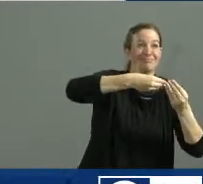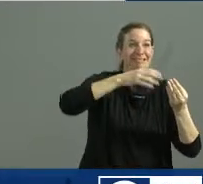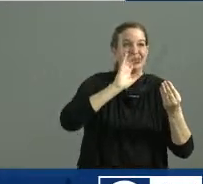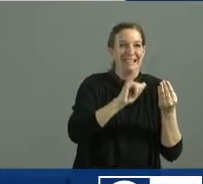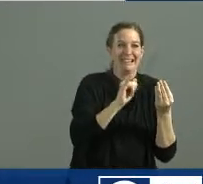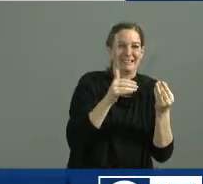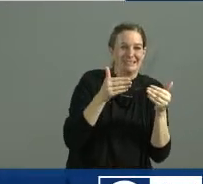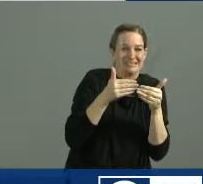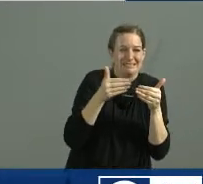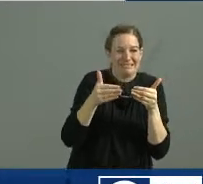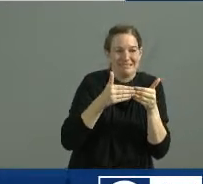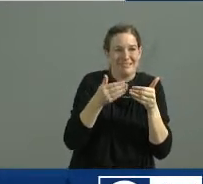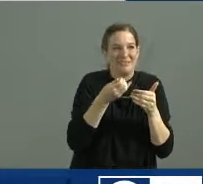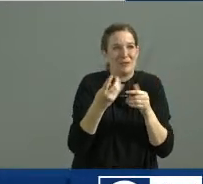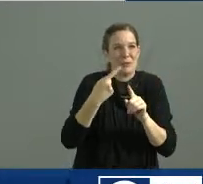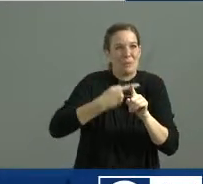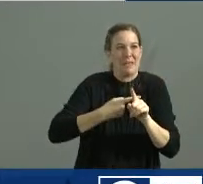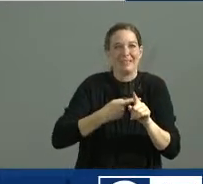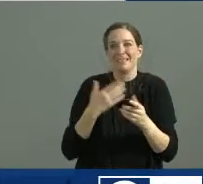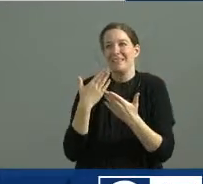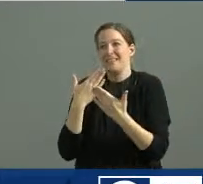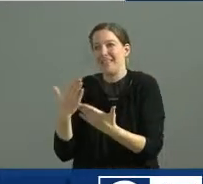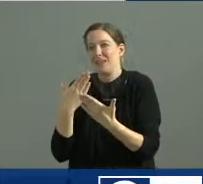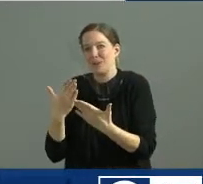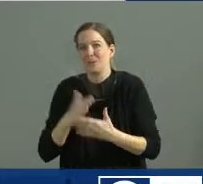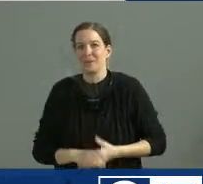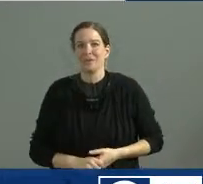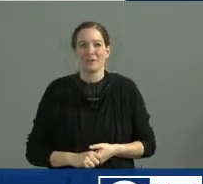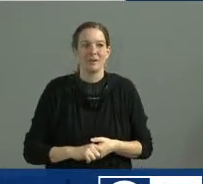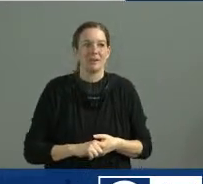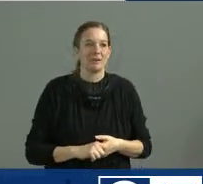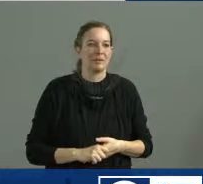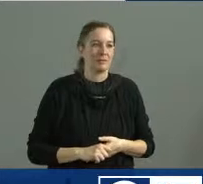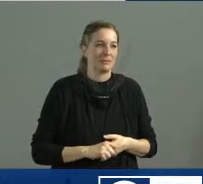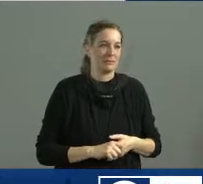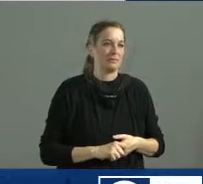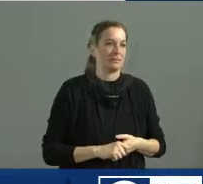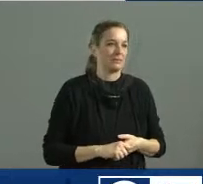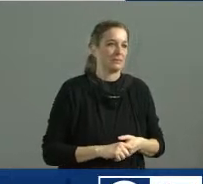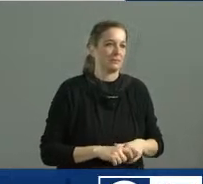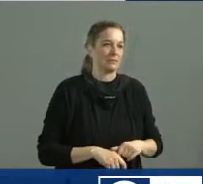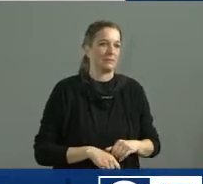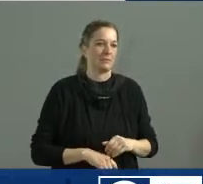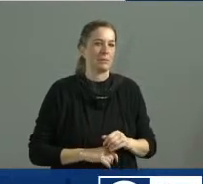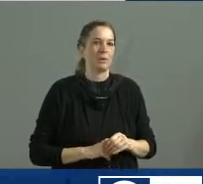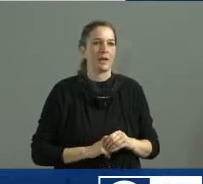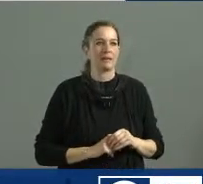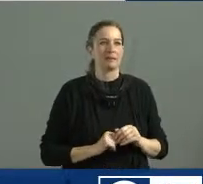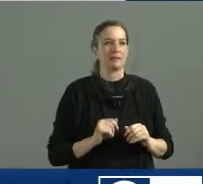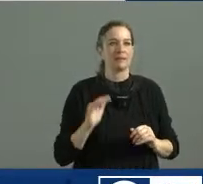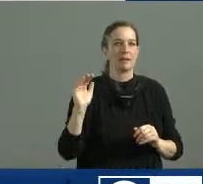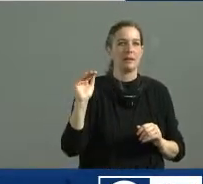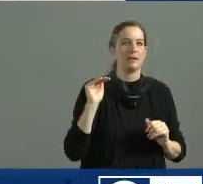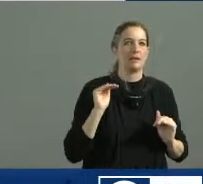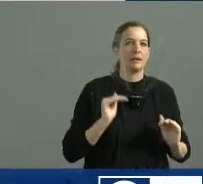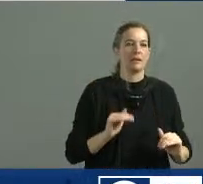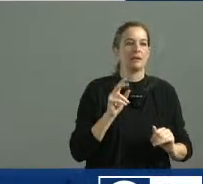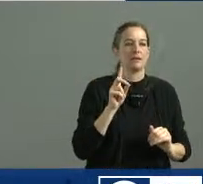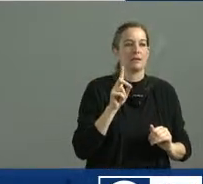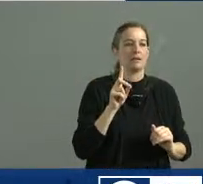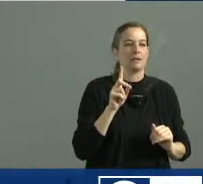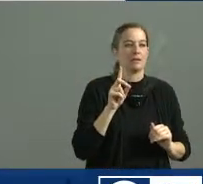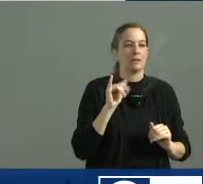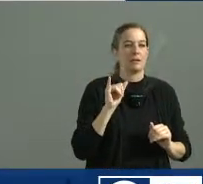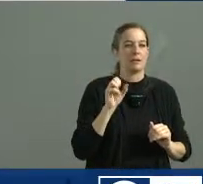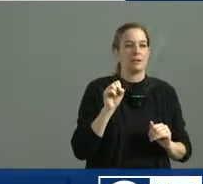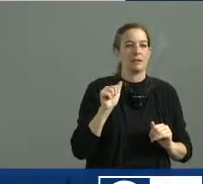much. Thank you. Next is Isaac Stanley Becker, sorry. Hi, Dr. Chris.